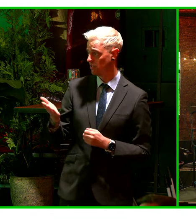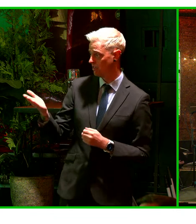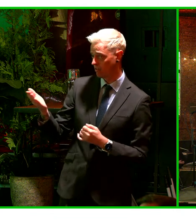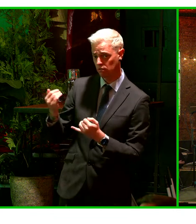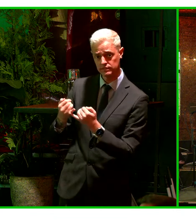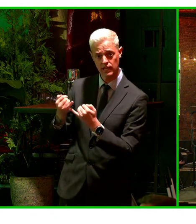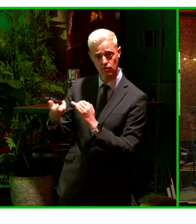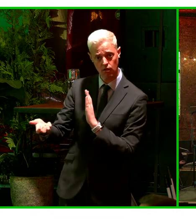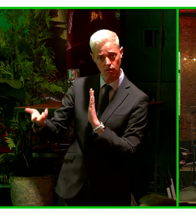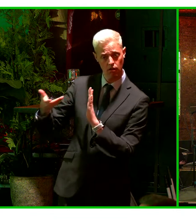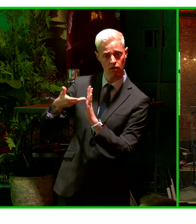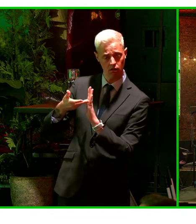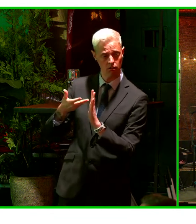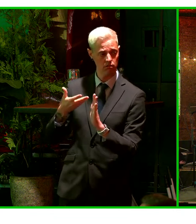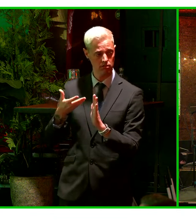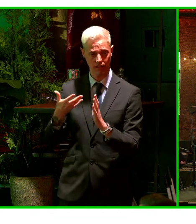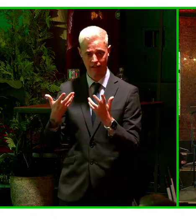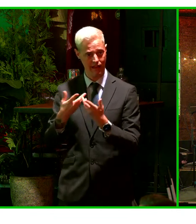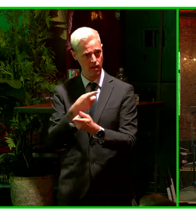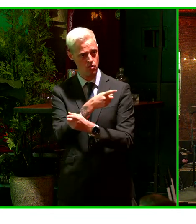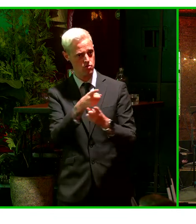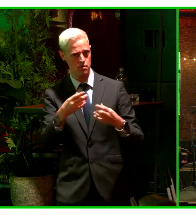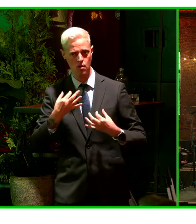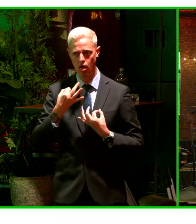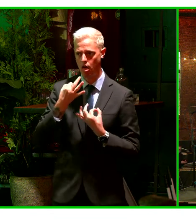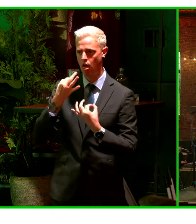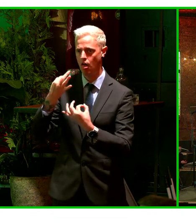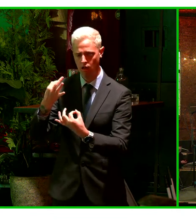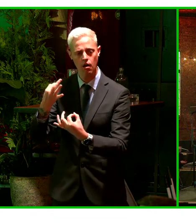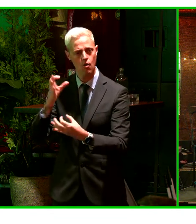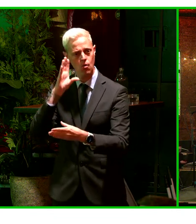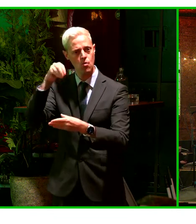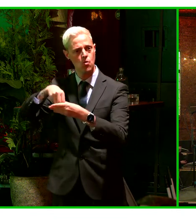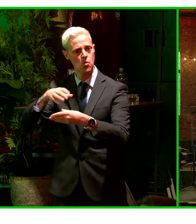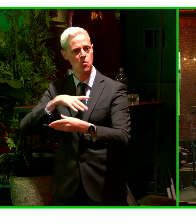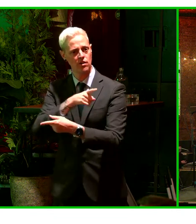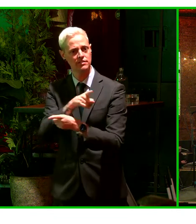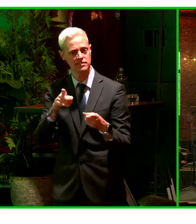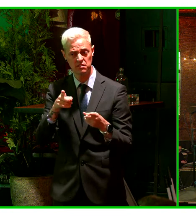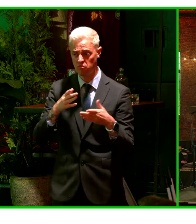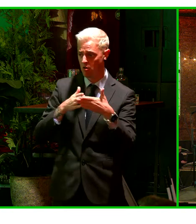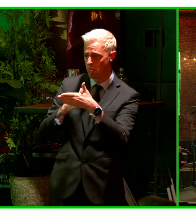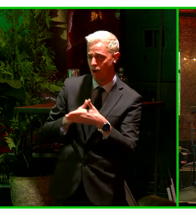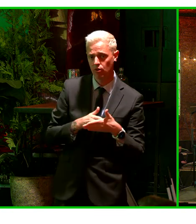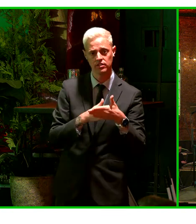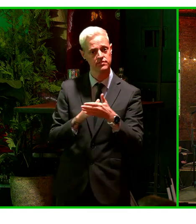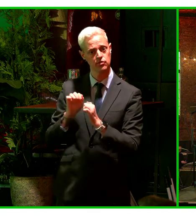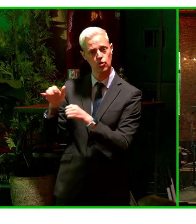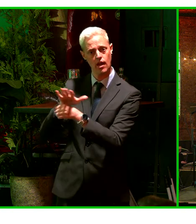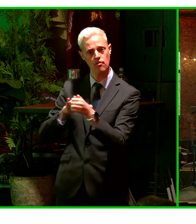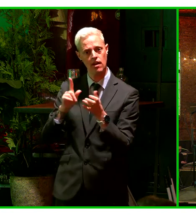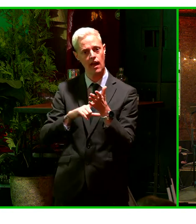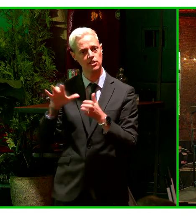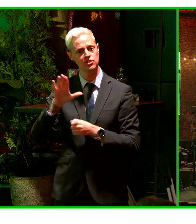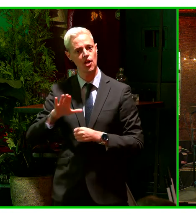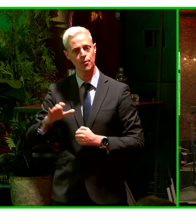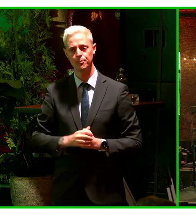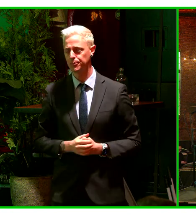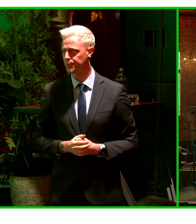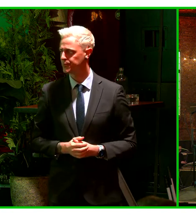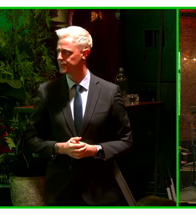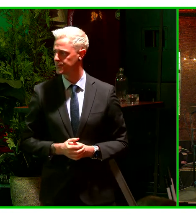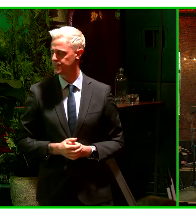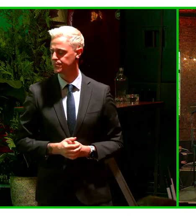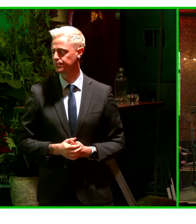discussion about, you know, how we incentivize people or all the barriers that are in your way in Lancashire? Yeah, I mean, I think ditto